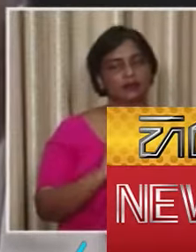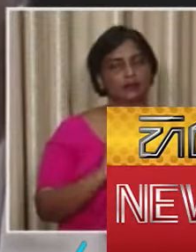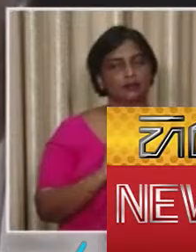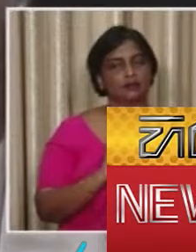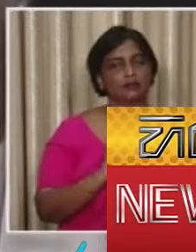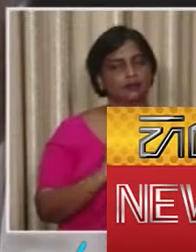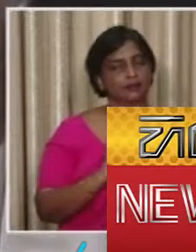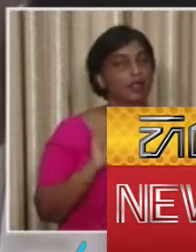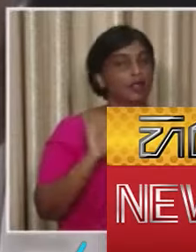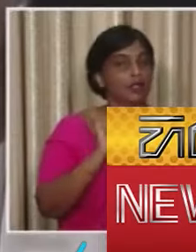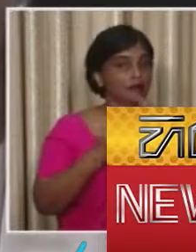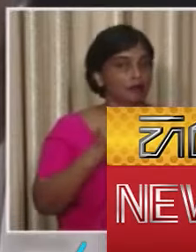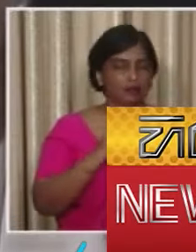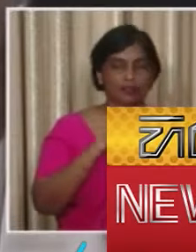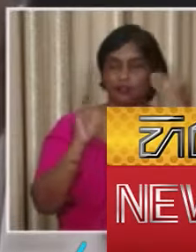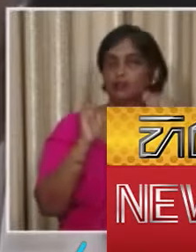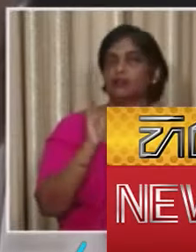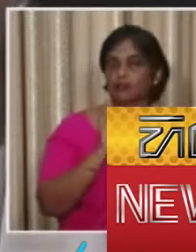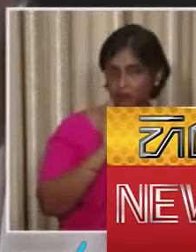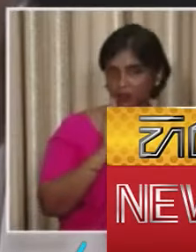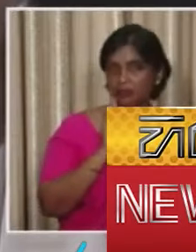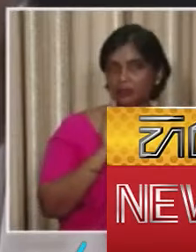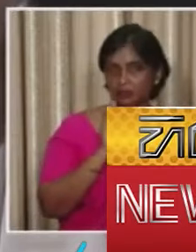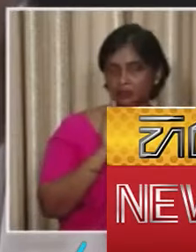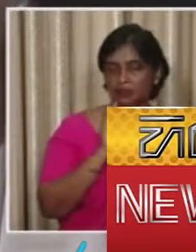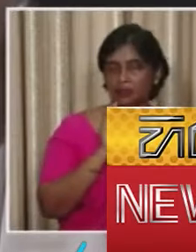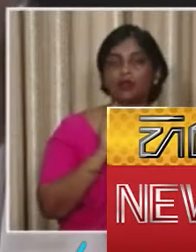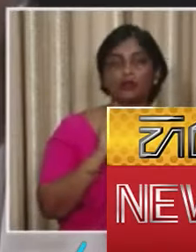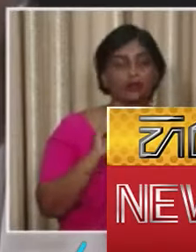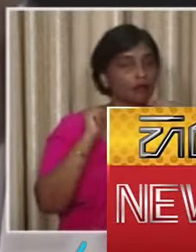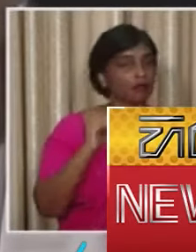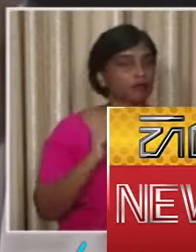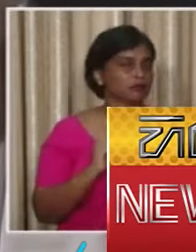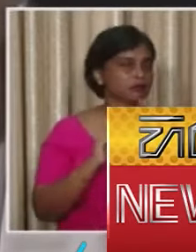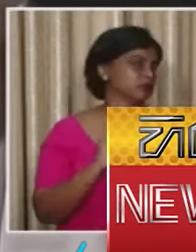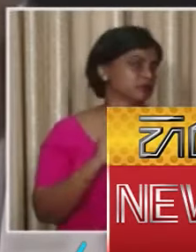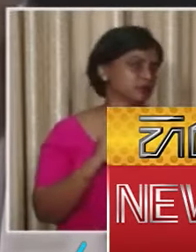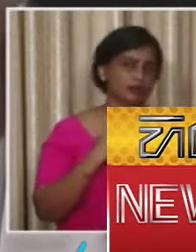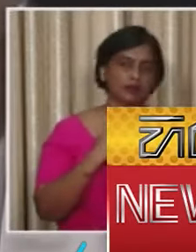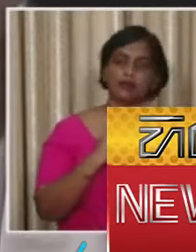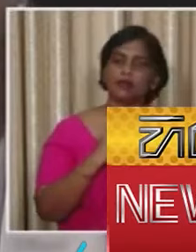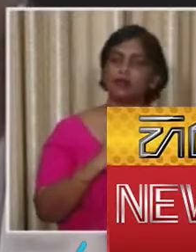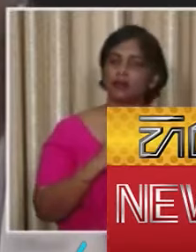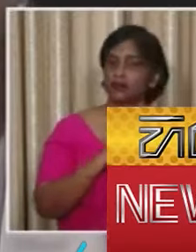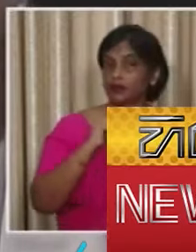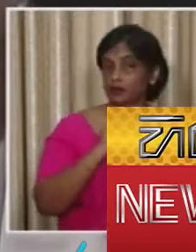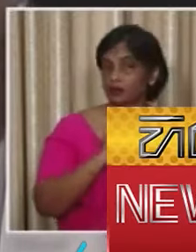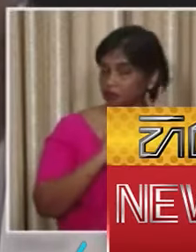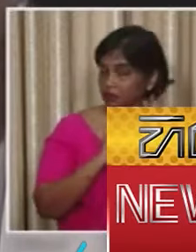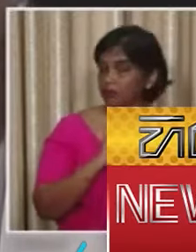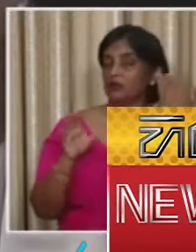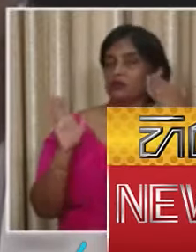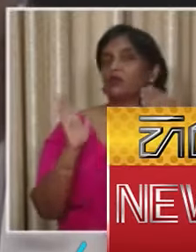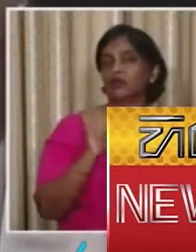to transform the economy into a resilient and stable economy that can manage the lighter burden of debt service in the